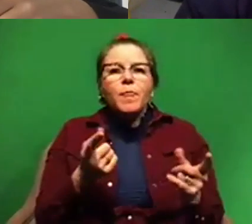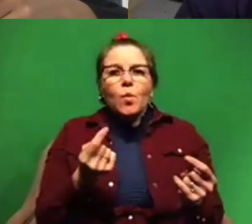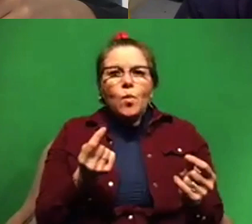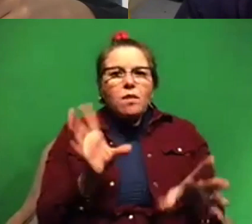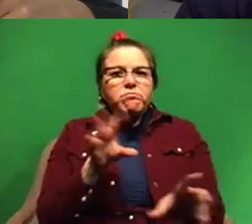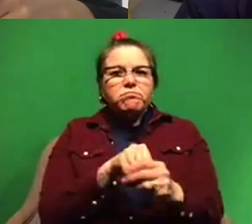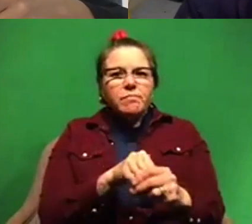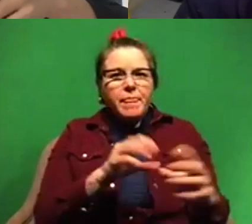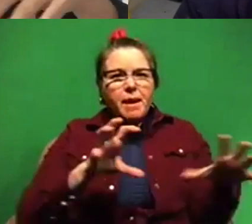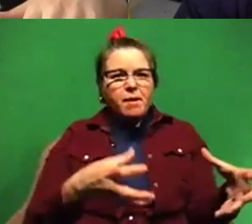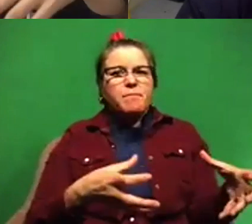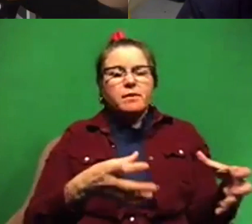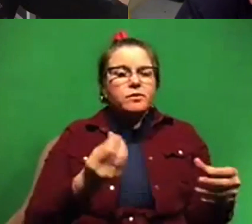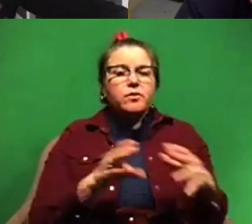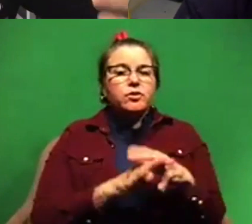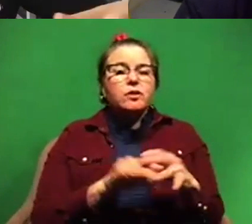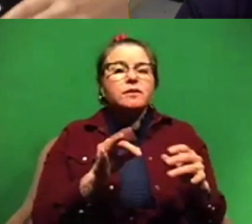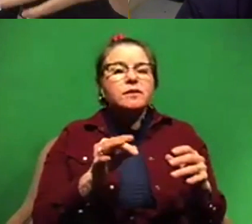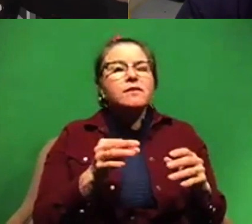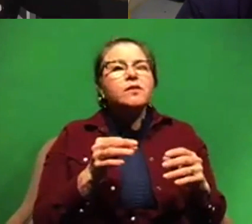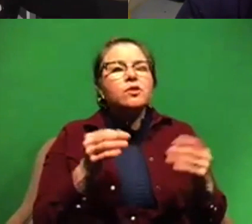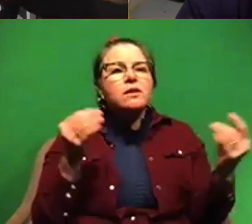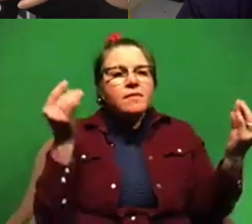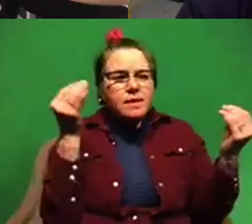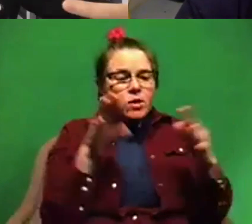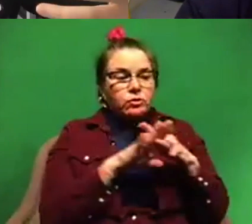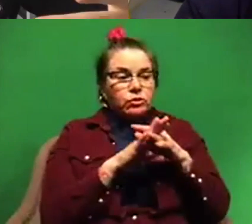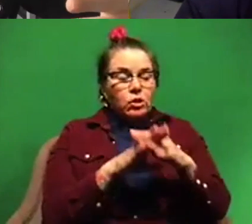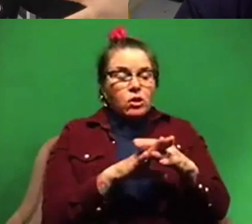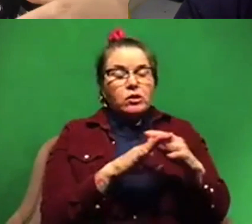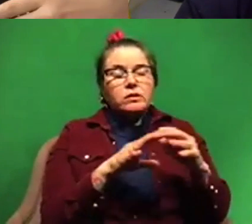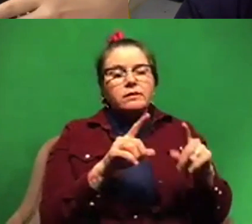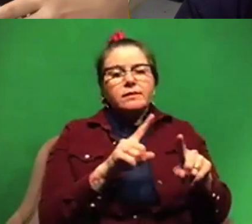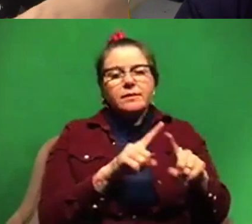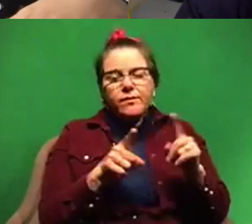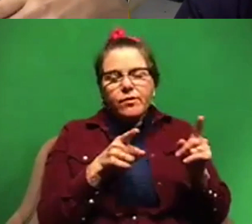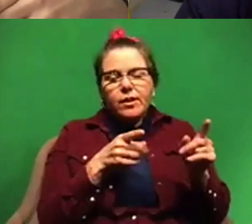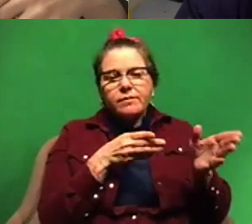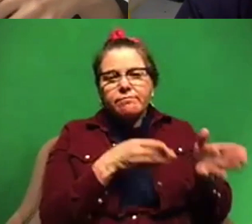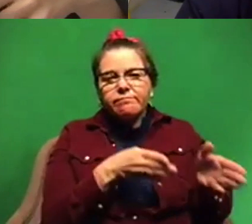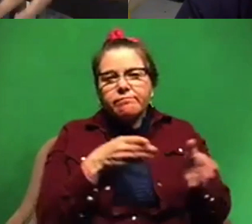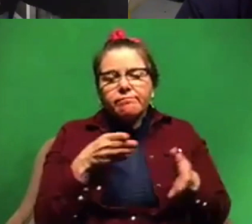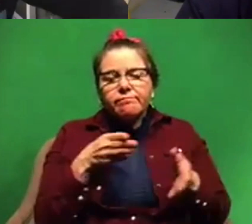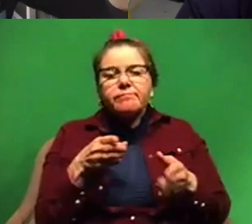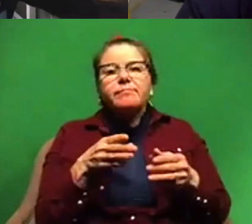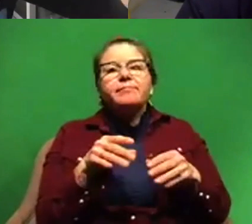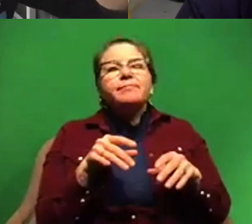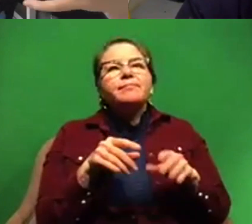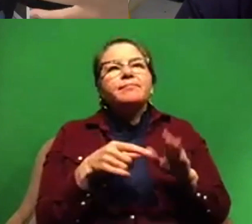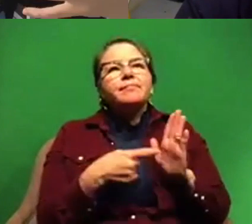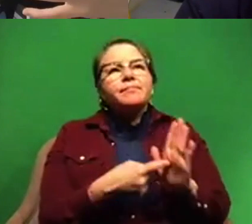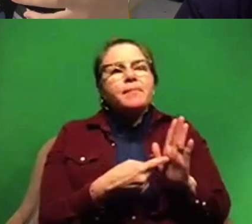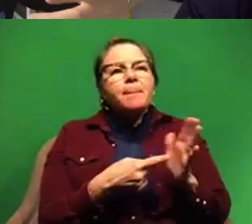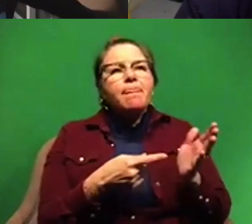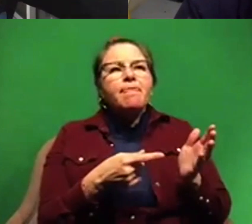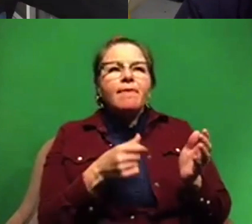So it's if you start thinking about sharks in different ways, like they're not easy